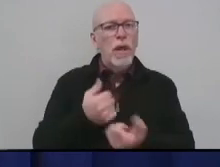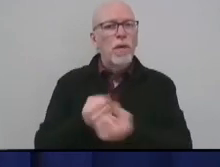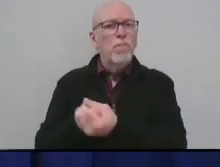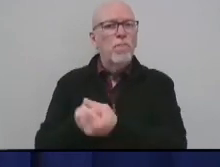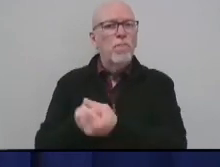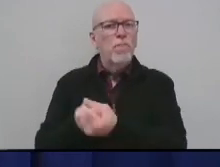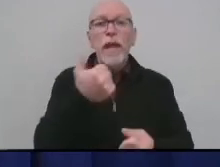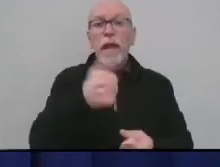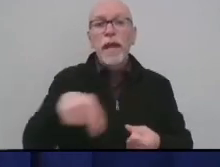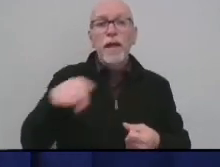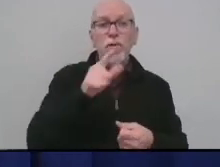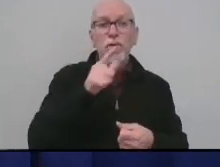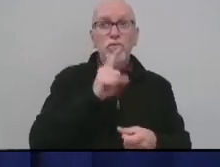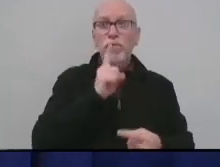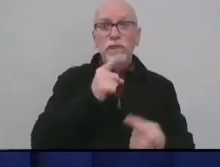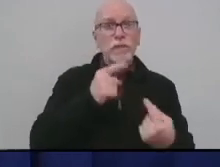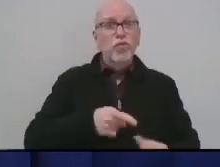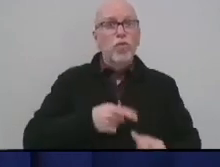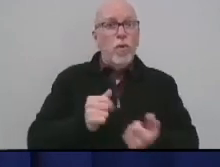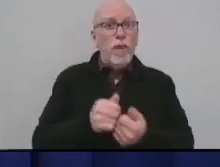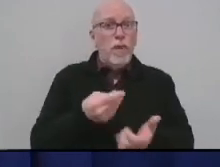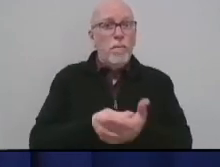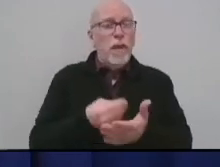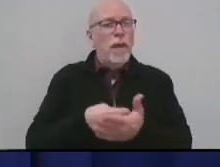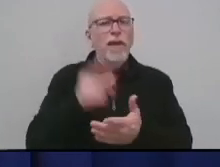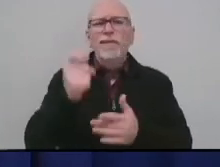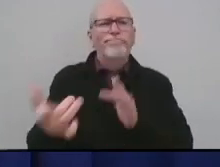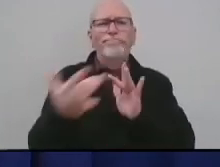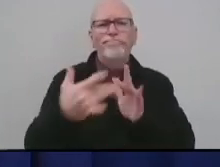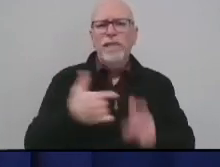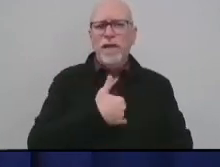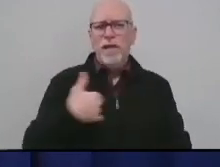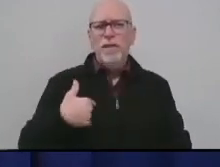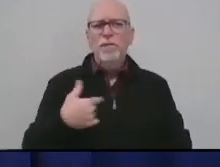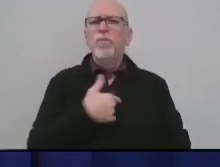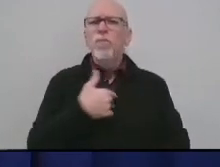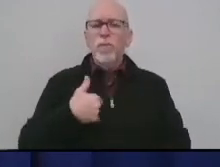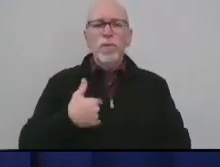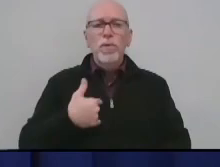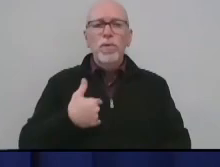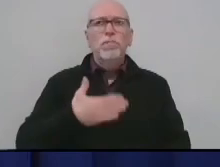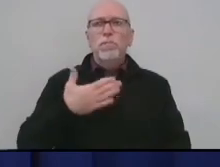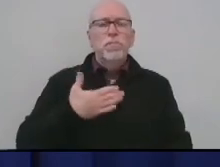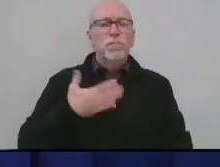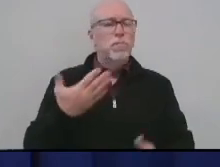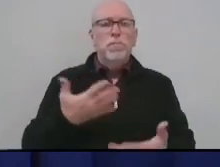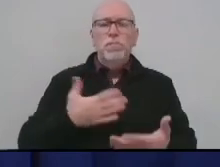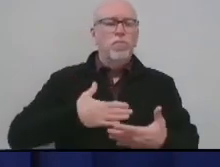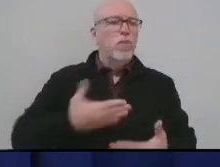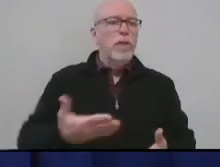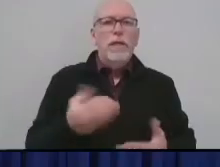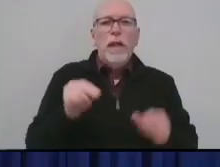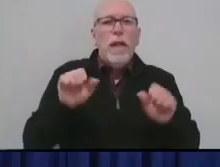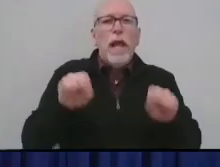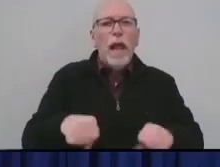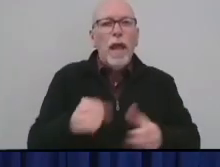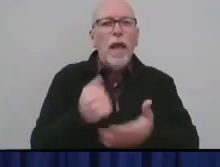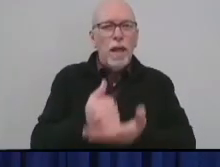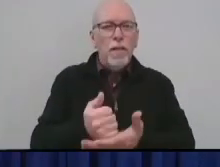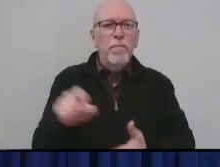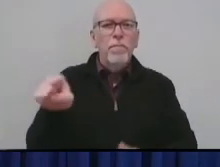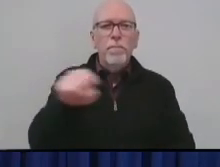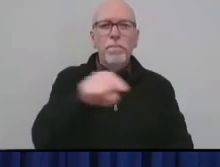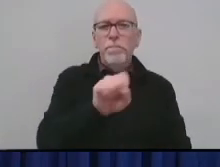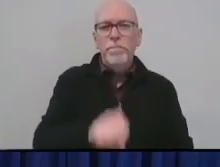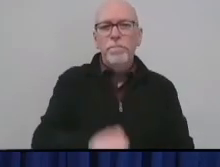that just needs to reach out to us, and we are absolutely willing and able to help you with that. This is where we